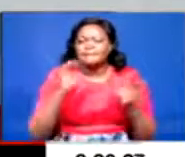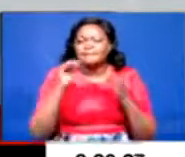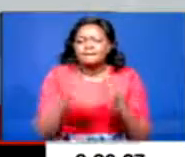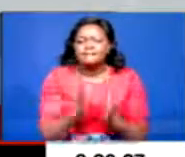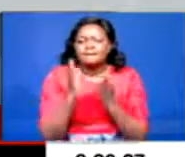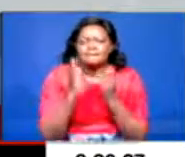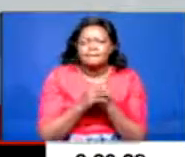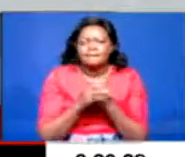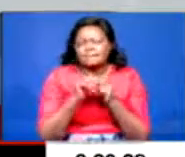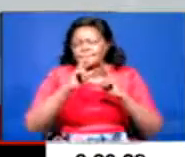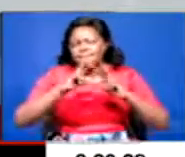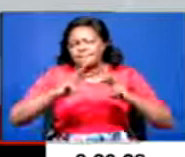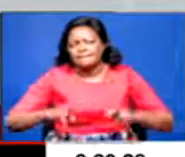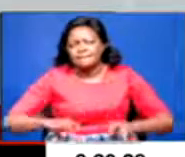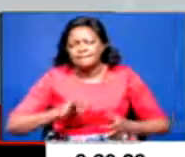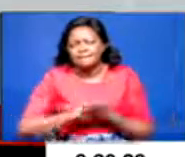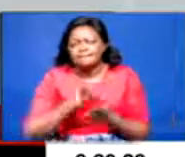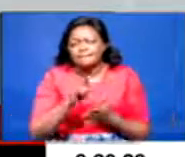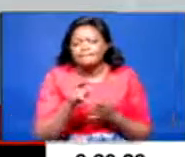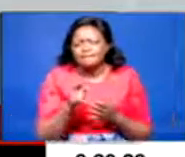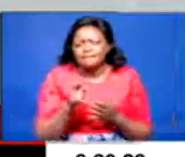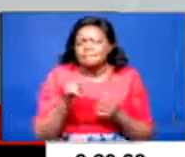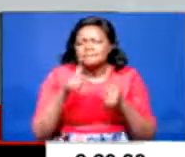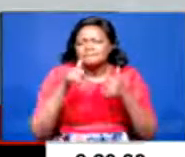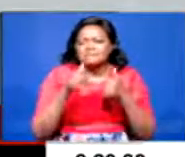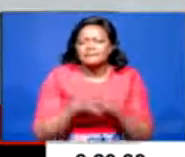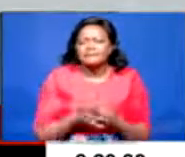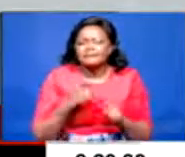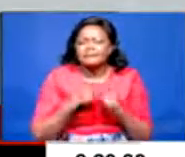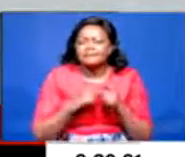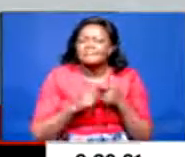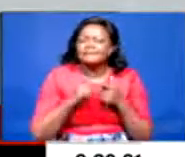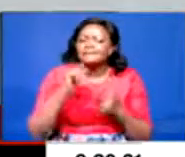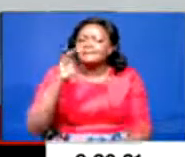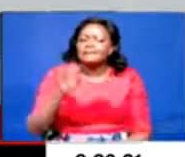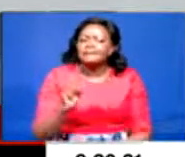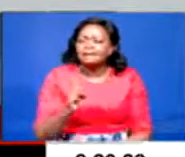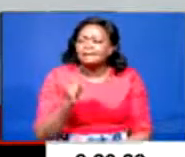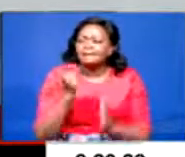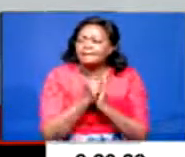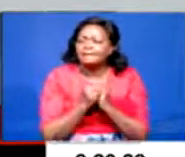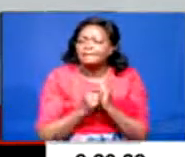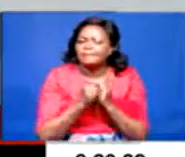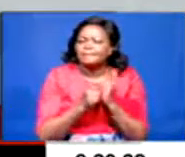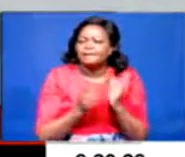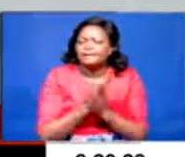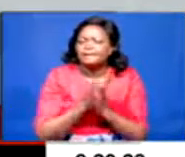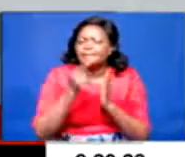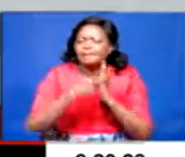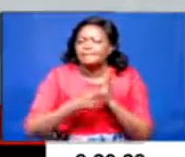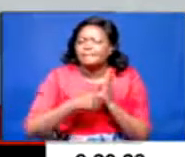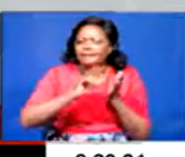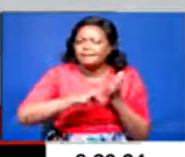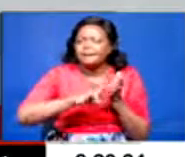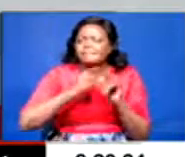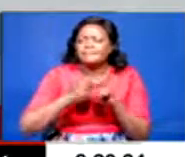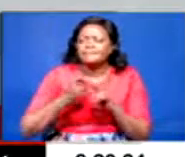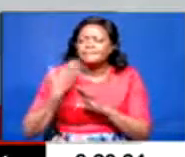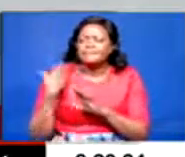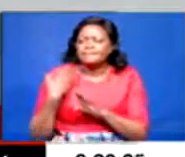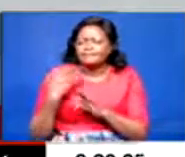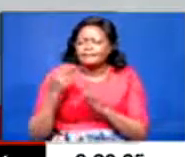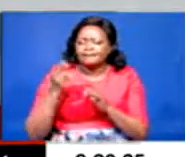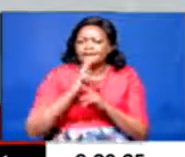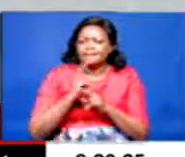cross-check that these numbers make sense. So this time around, we have the KIMS kit, and we also have the manual register. But do you know, before you use the manual